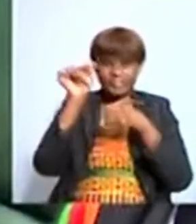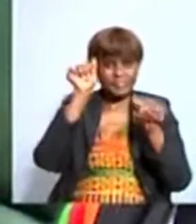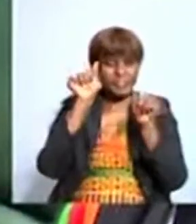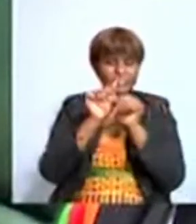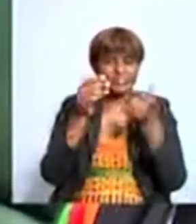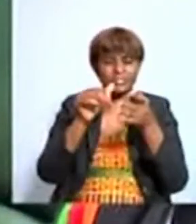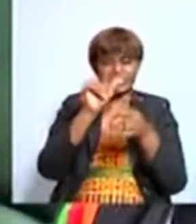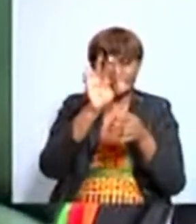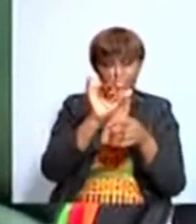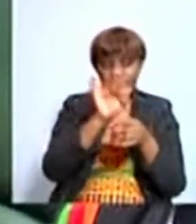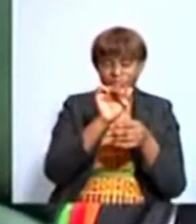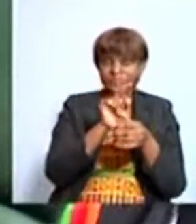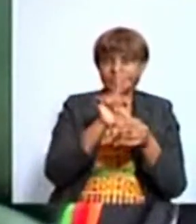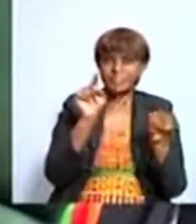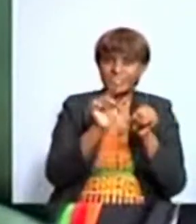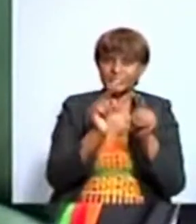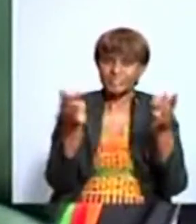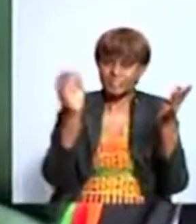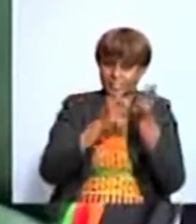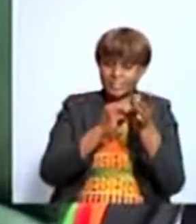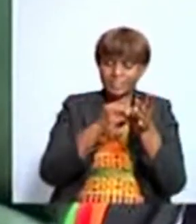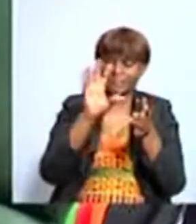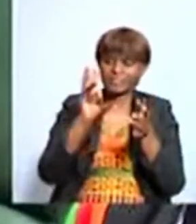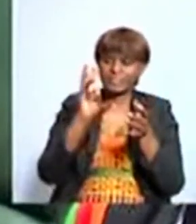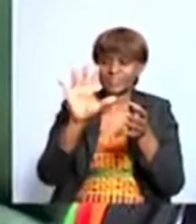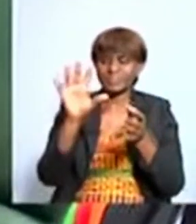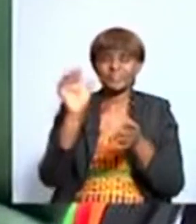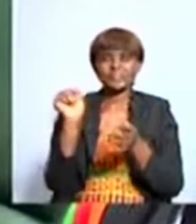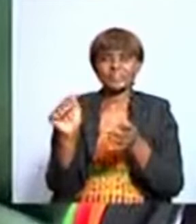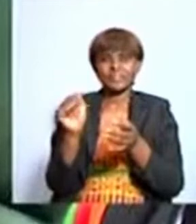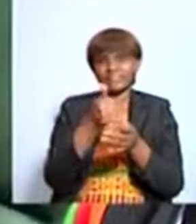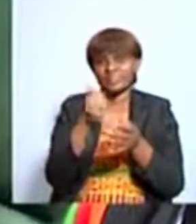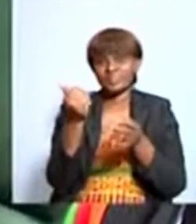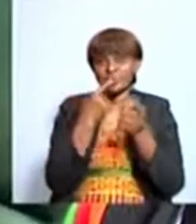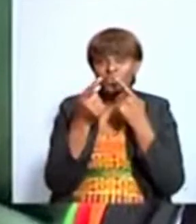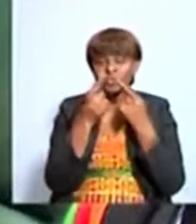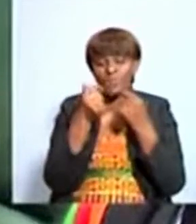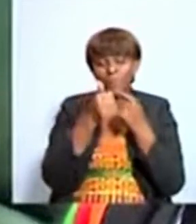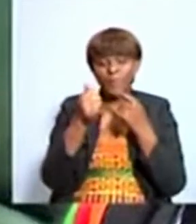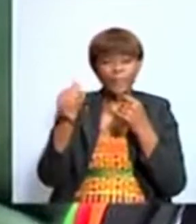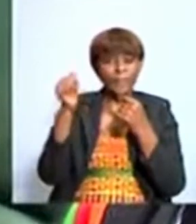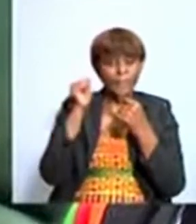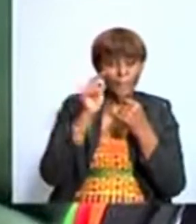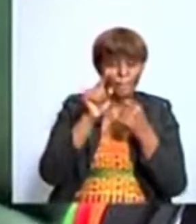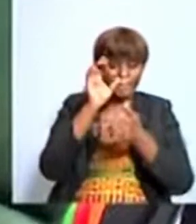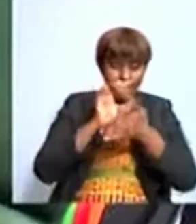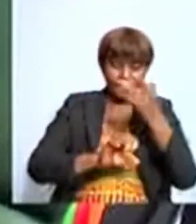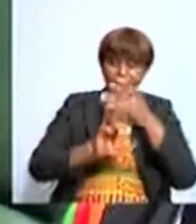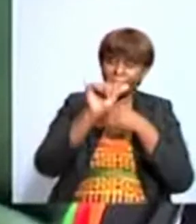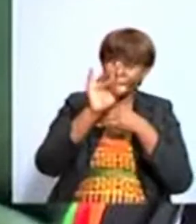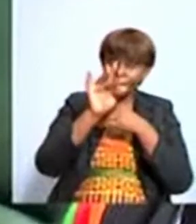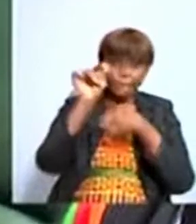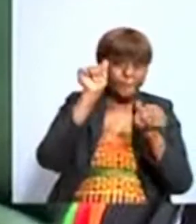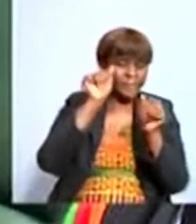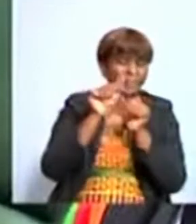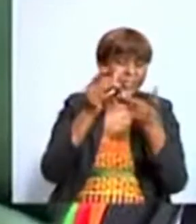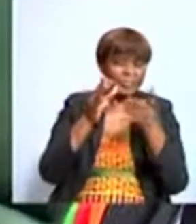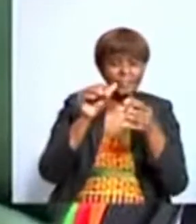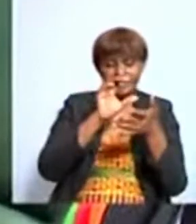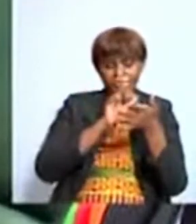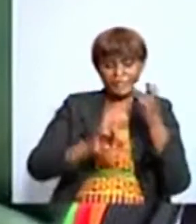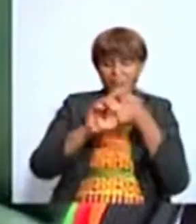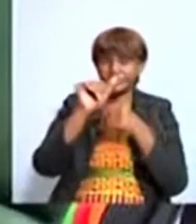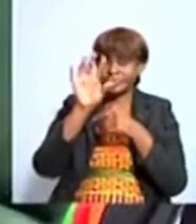to. Clause 18, insertion of 65A. Any debate? Any objection? Clause 18 is agreed to. Clause